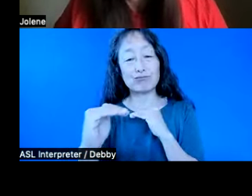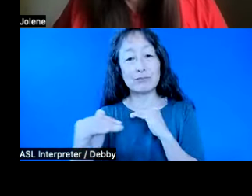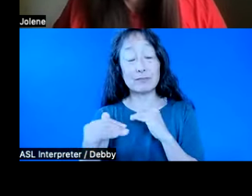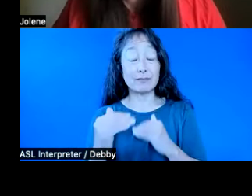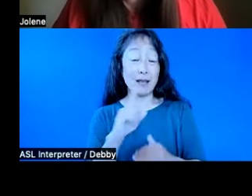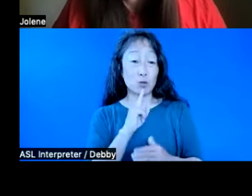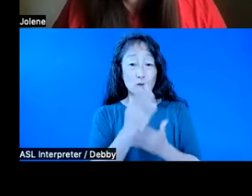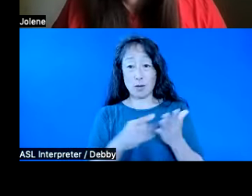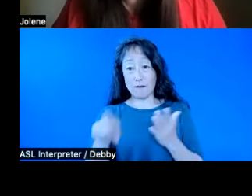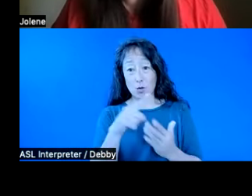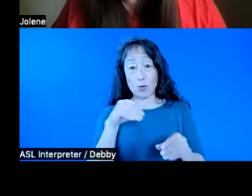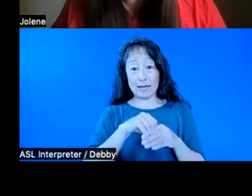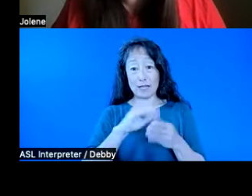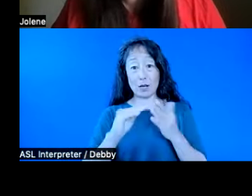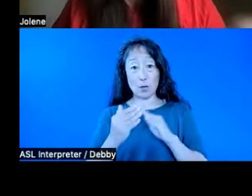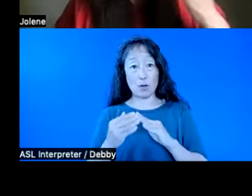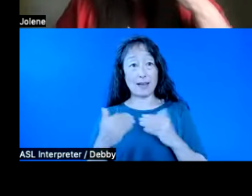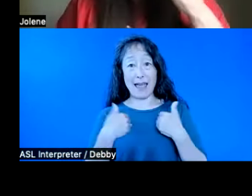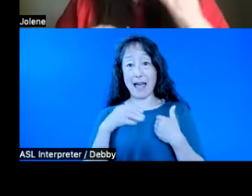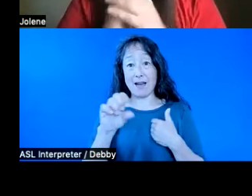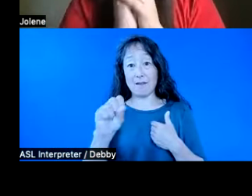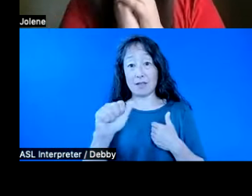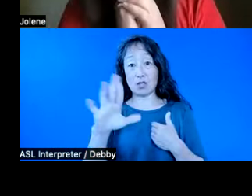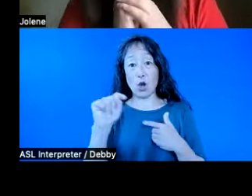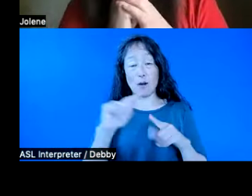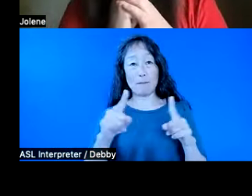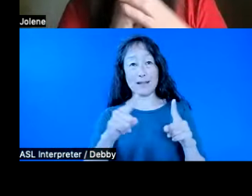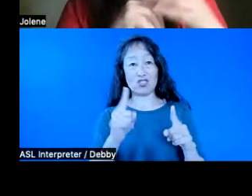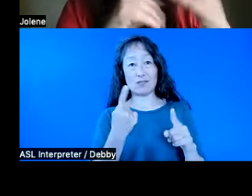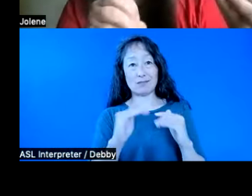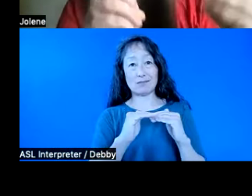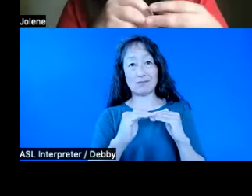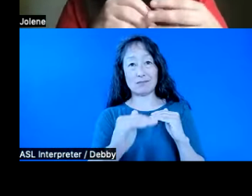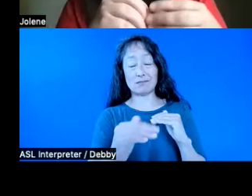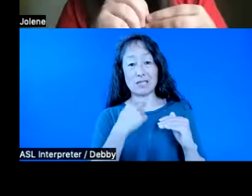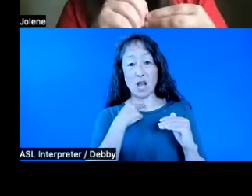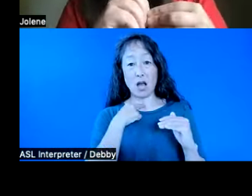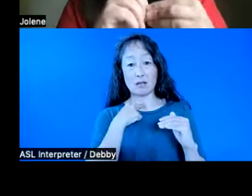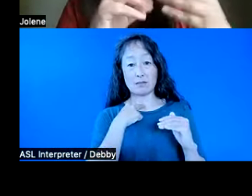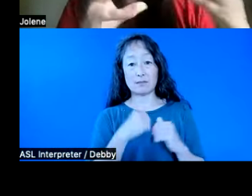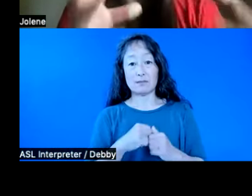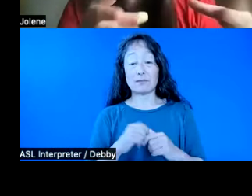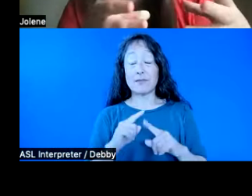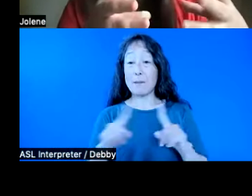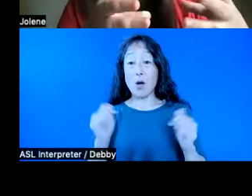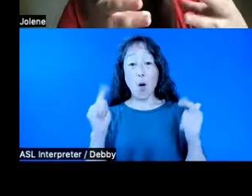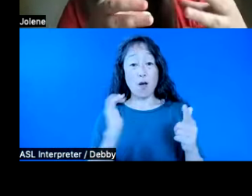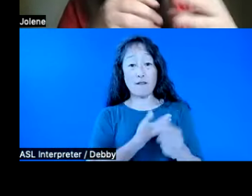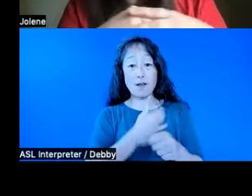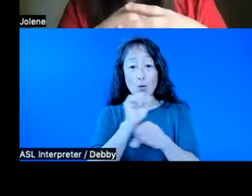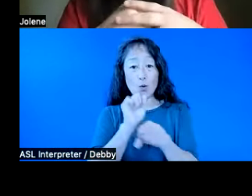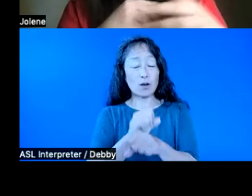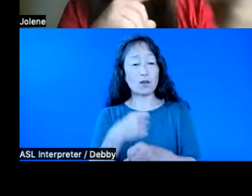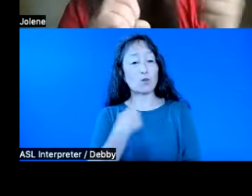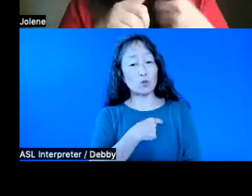SART, but they are really stuck. But also within all the work we do, we should be kind of in those moments